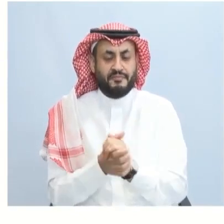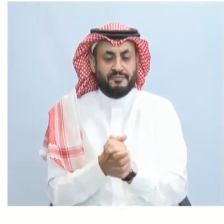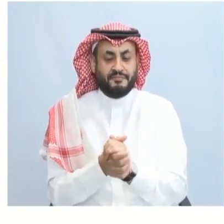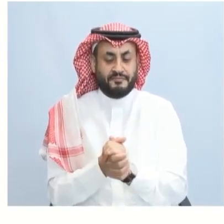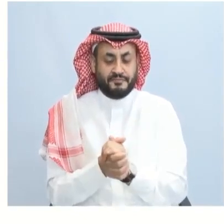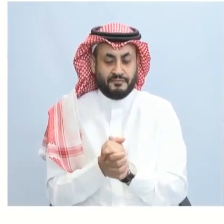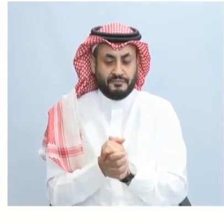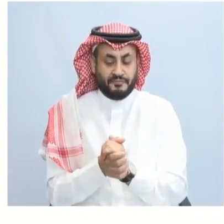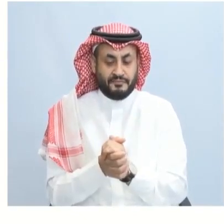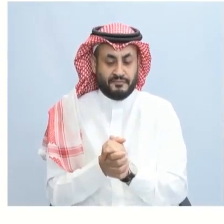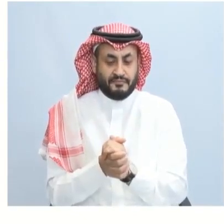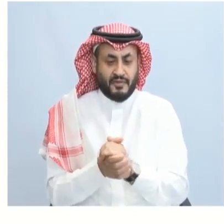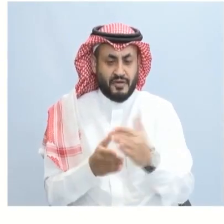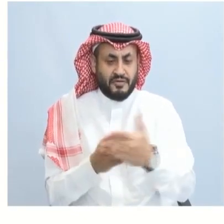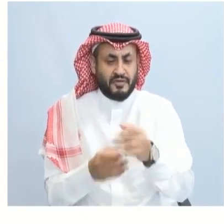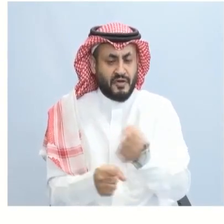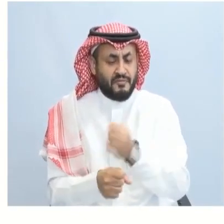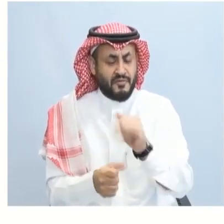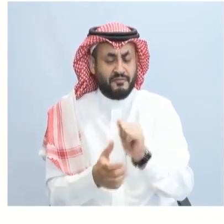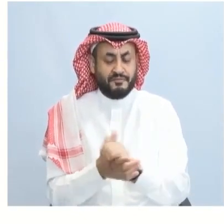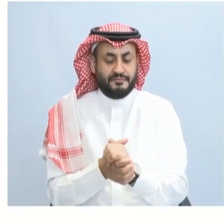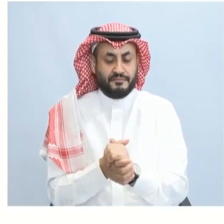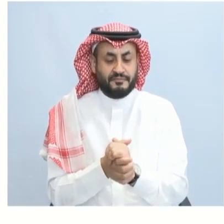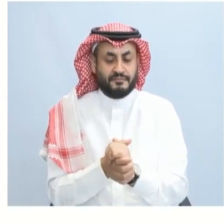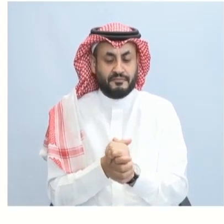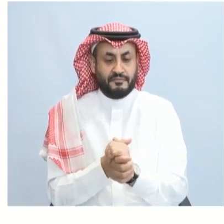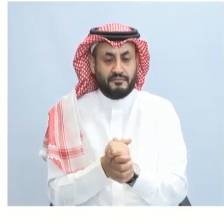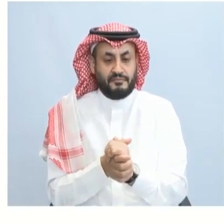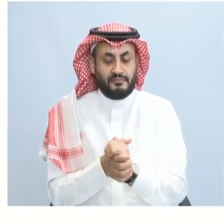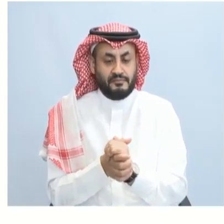feel scared and you don't go ahead with doing something.